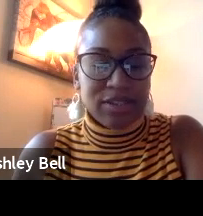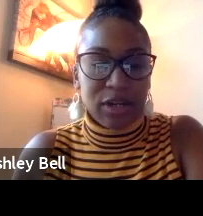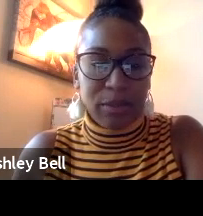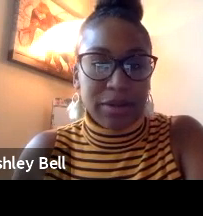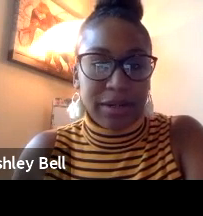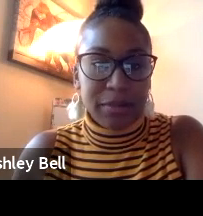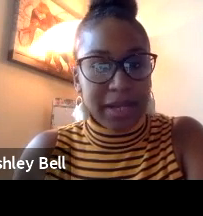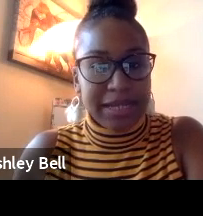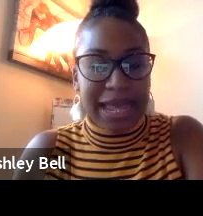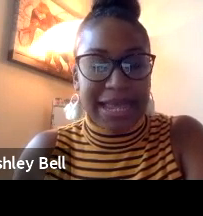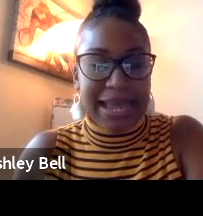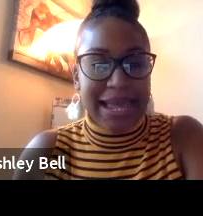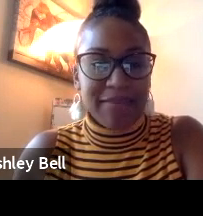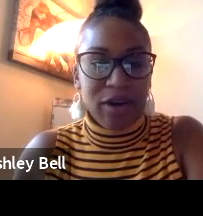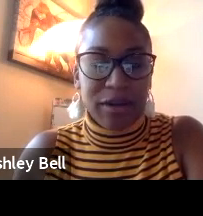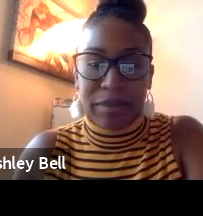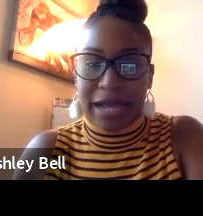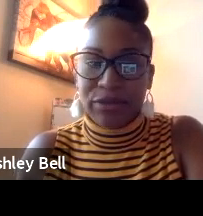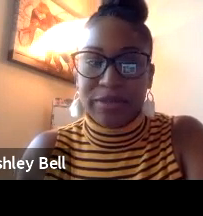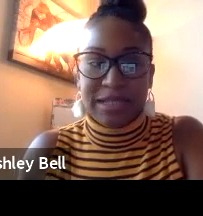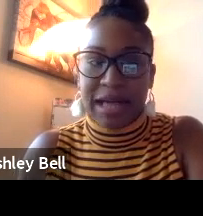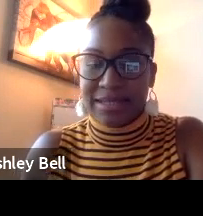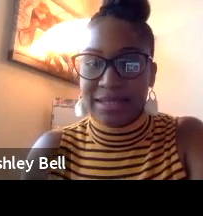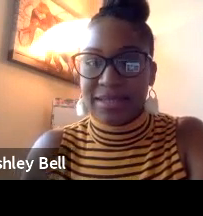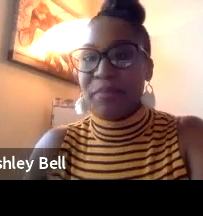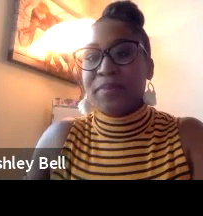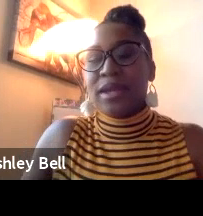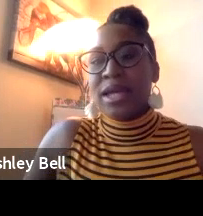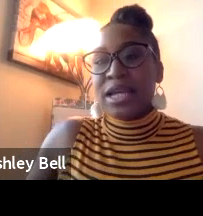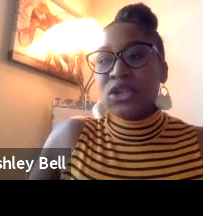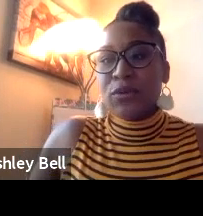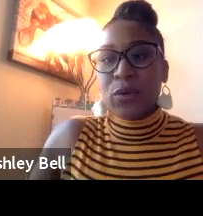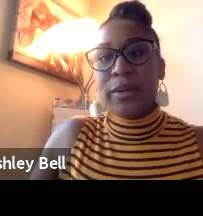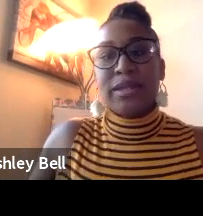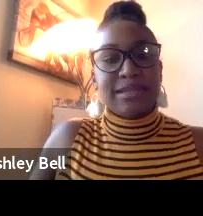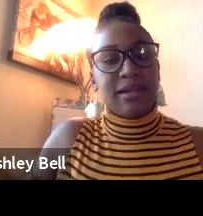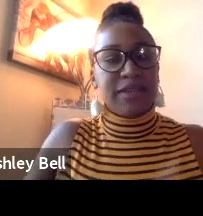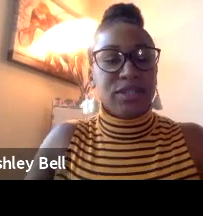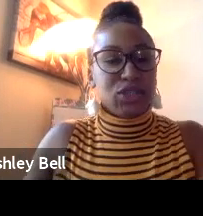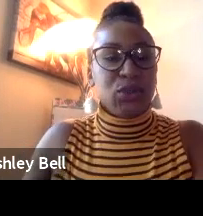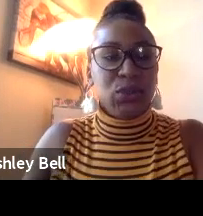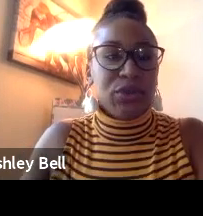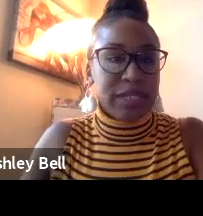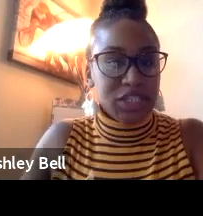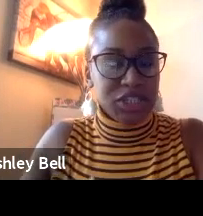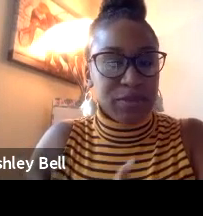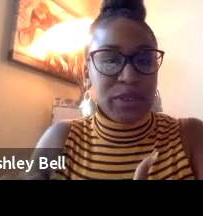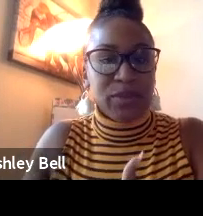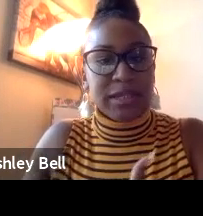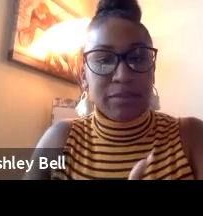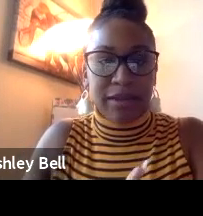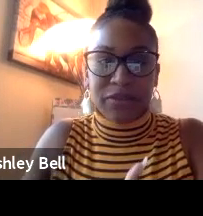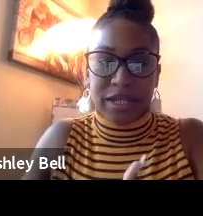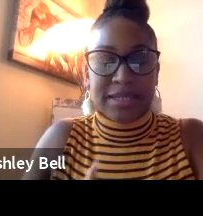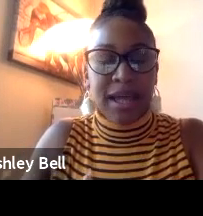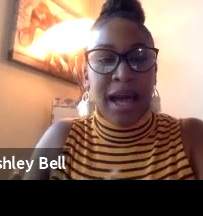hair is dark brown and in a bun, and I have on black rimmed glasses. So before we really delve into the relationship between music